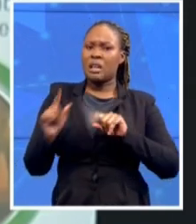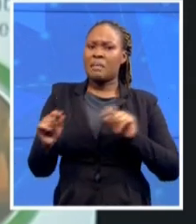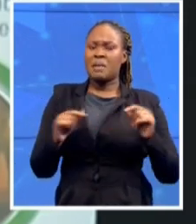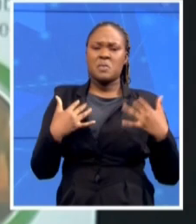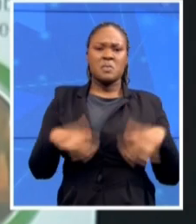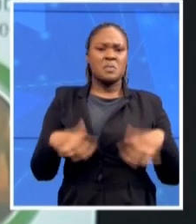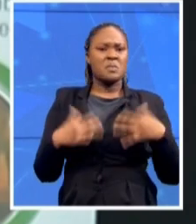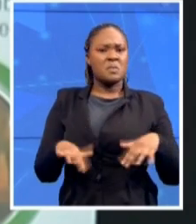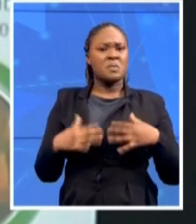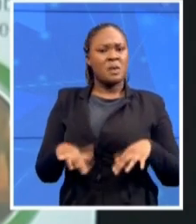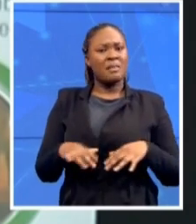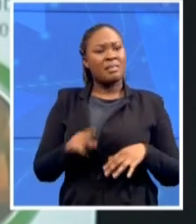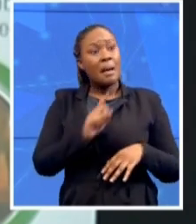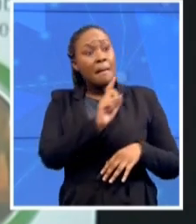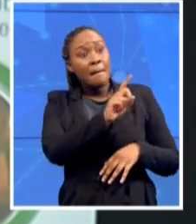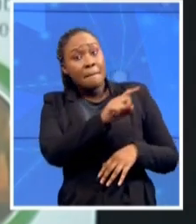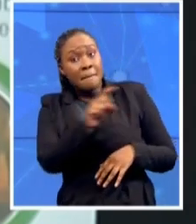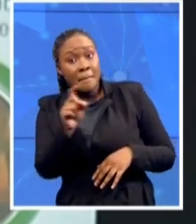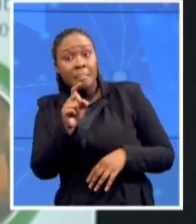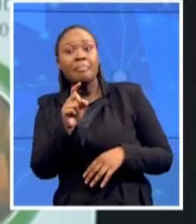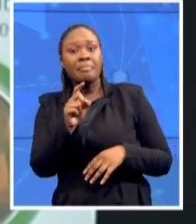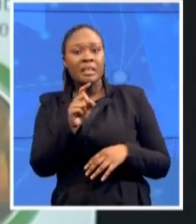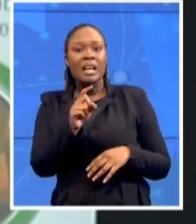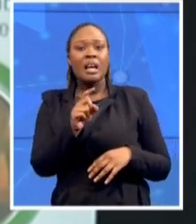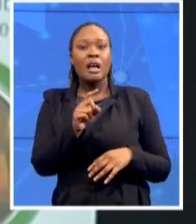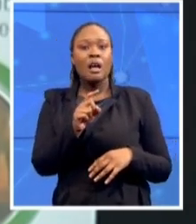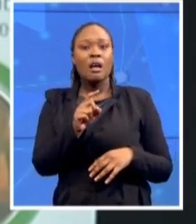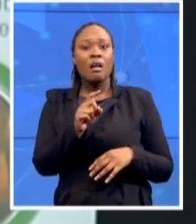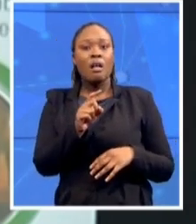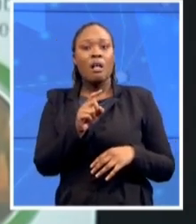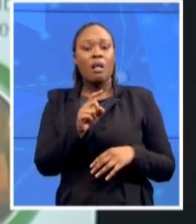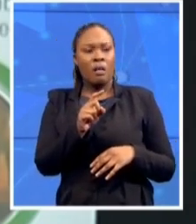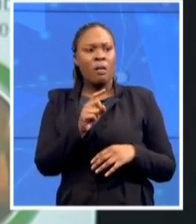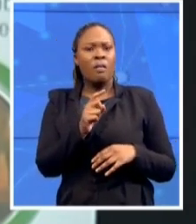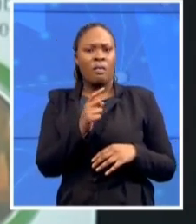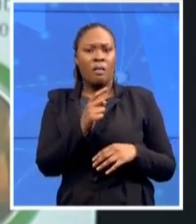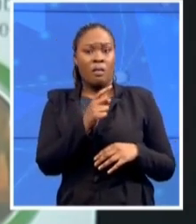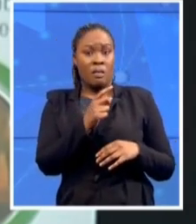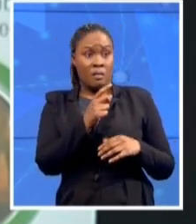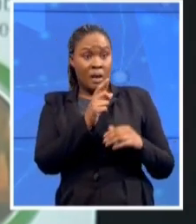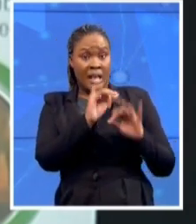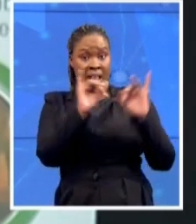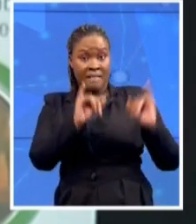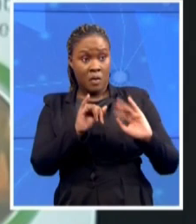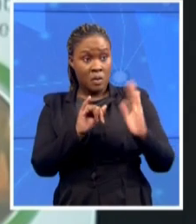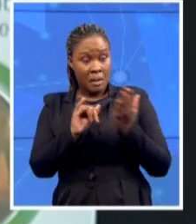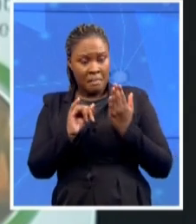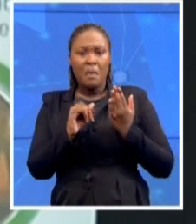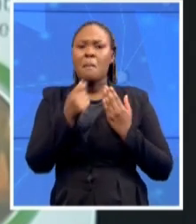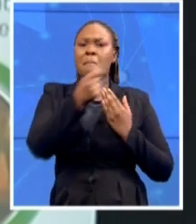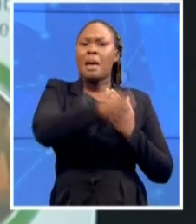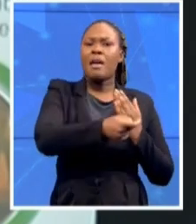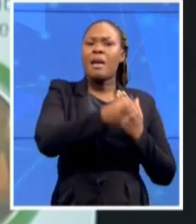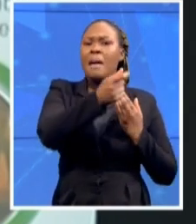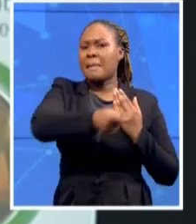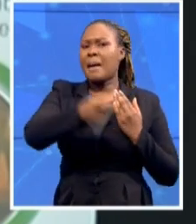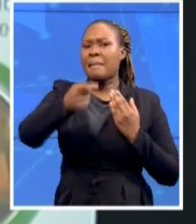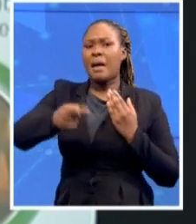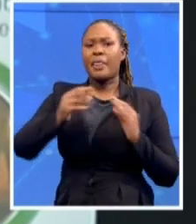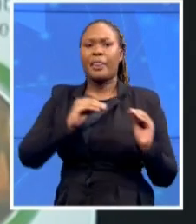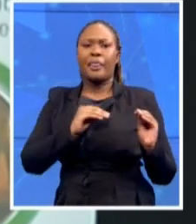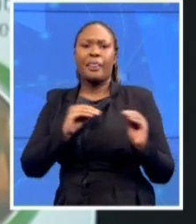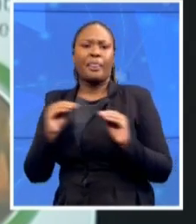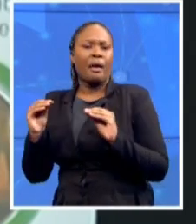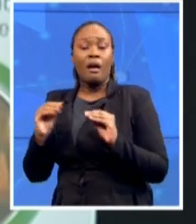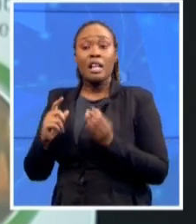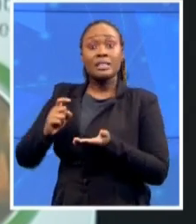them, exactly on time. We are in a strong financial position with very little debt on our balance sheet. In